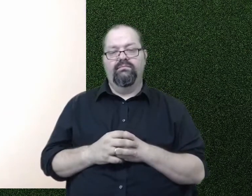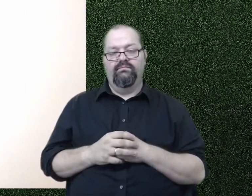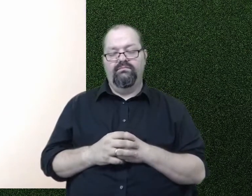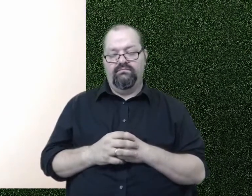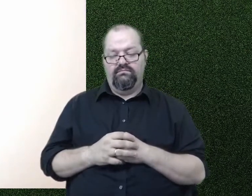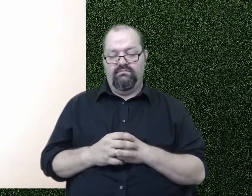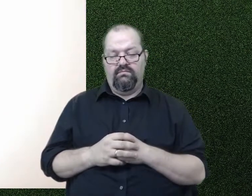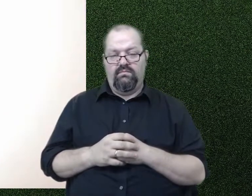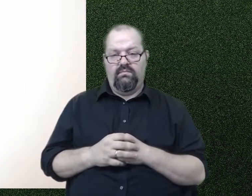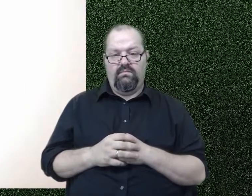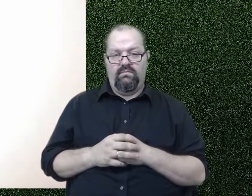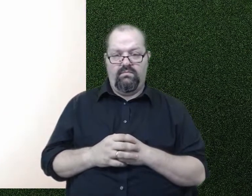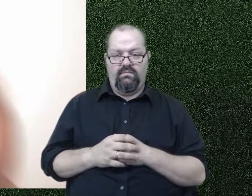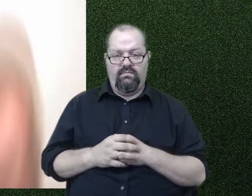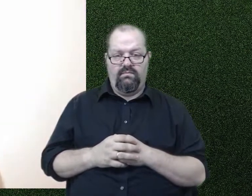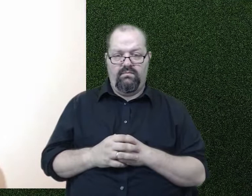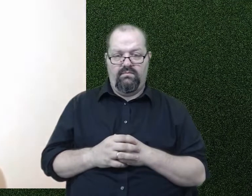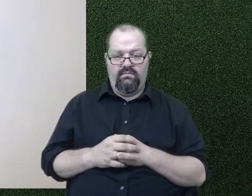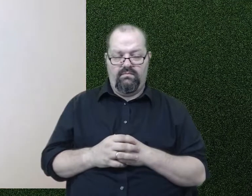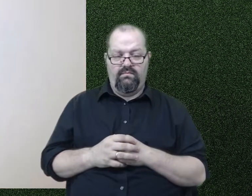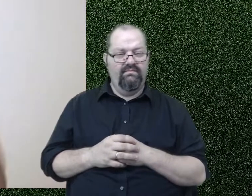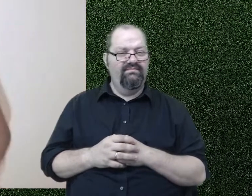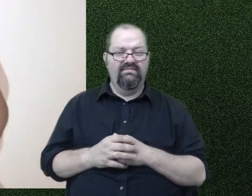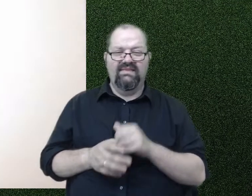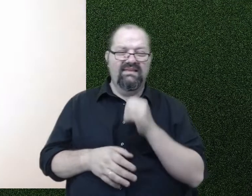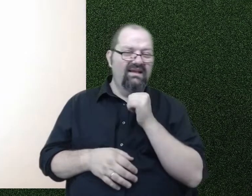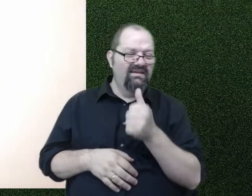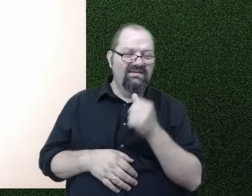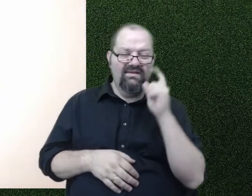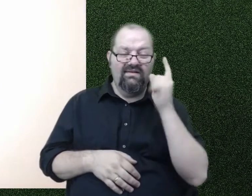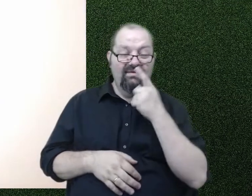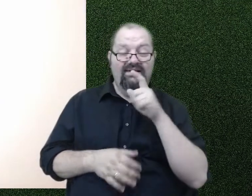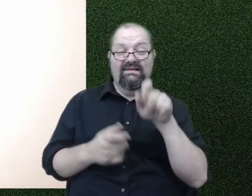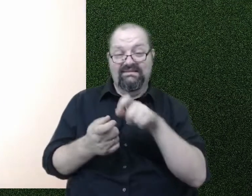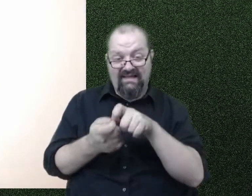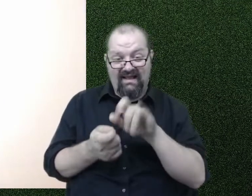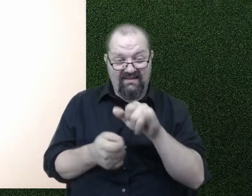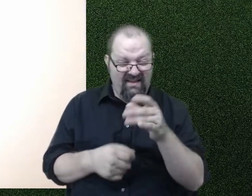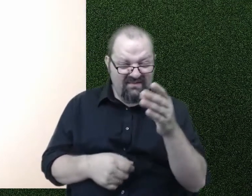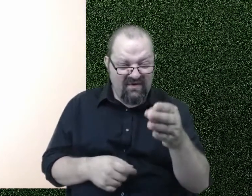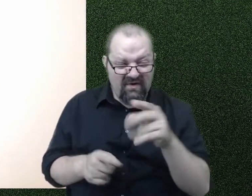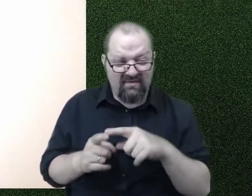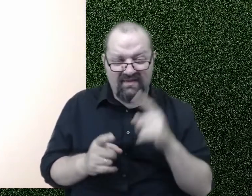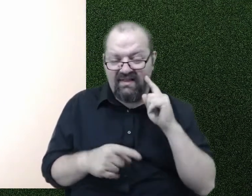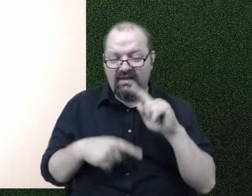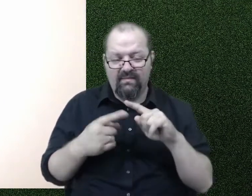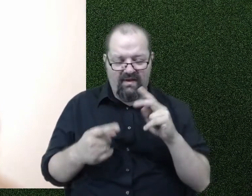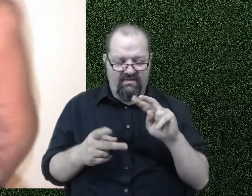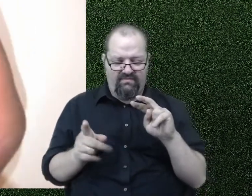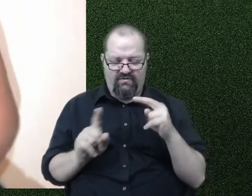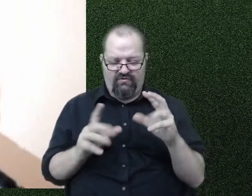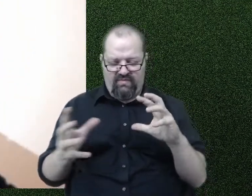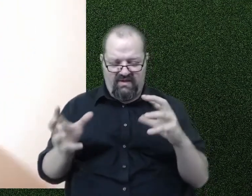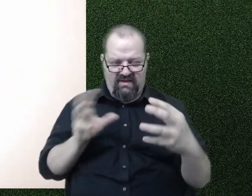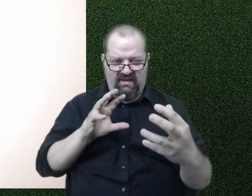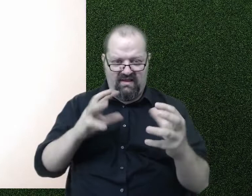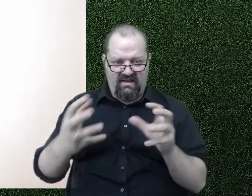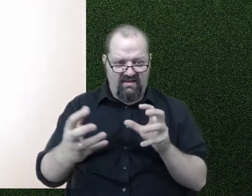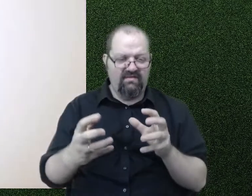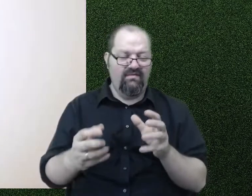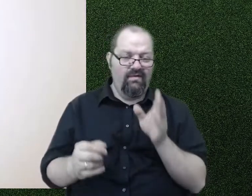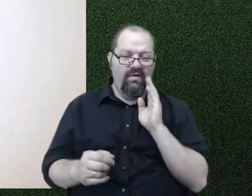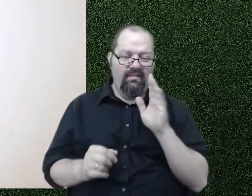I'm coming forward. Doesn't look exactly like it's forward, but I think in perspective terms, it looks like it's coming forward.